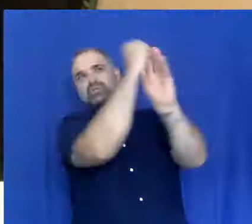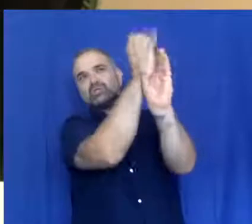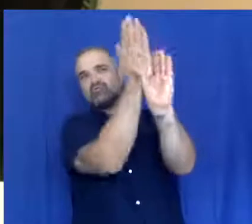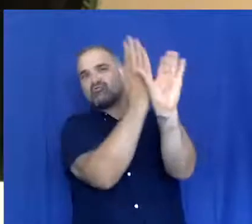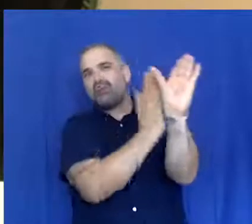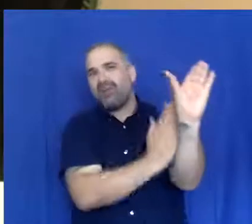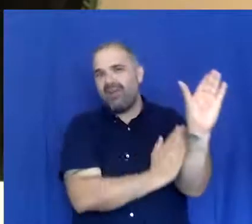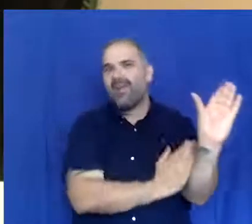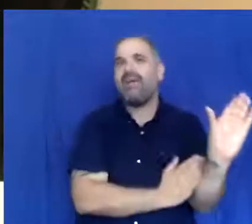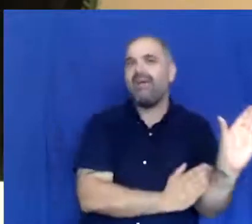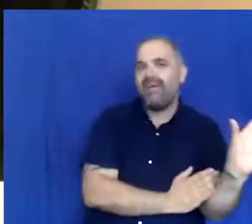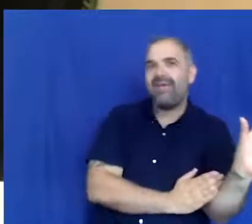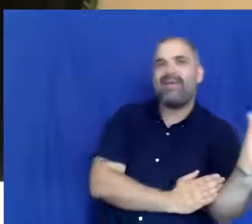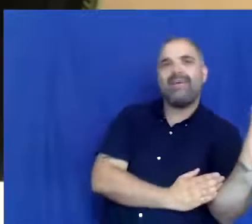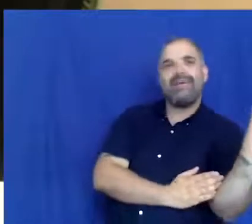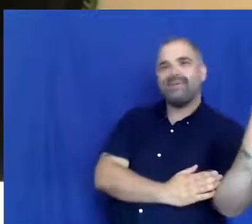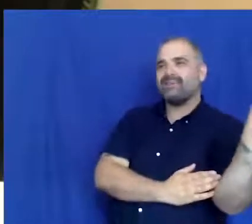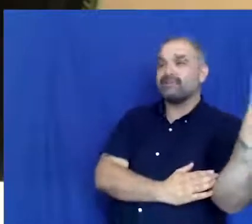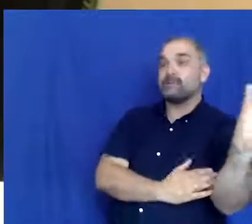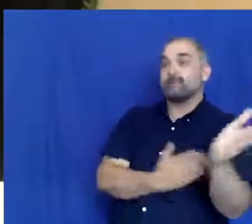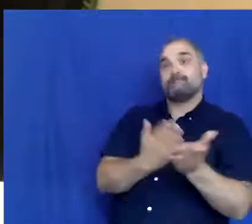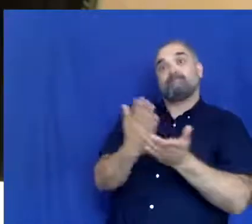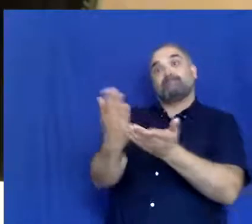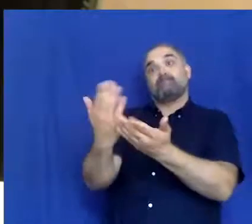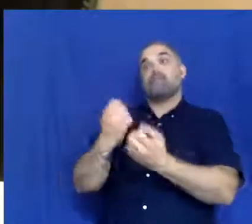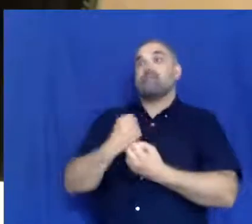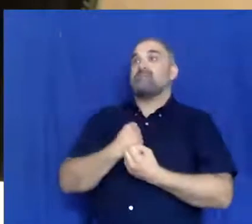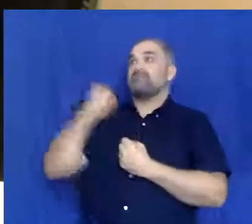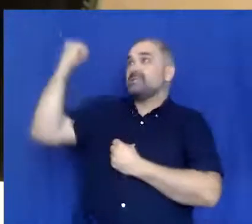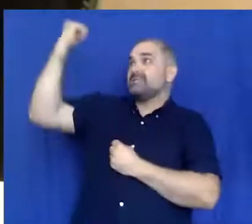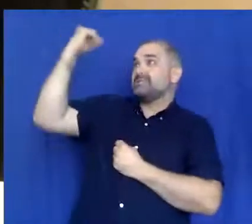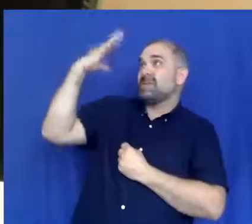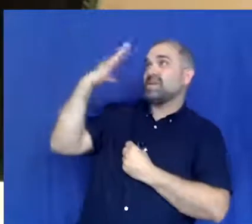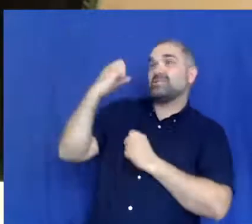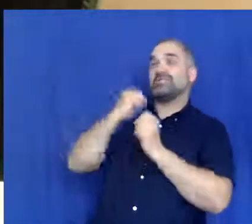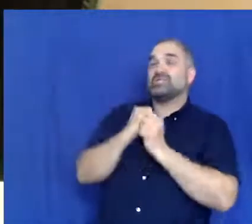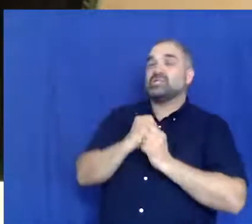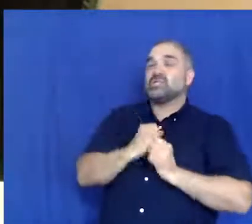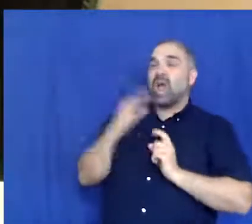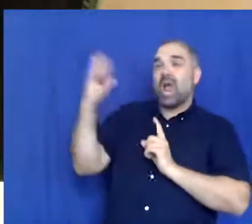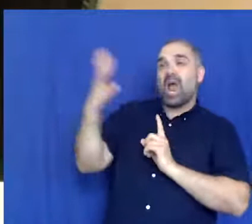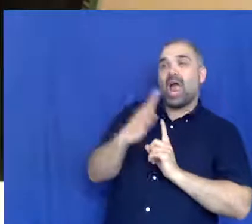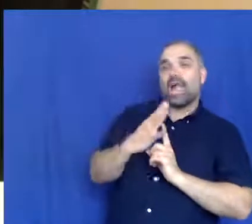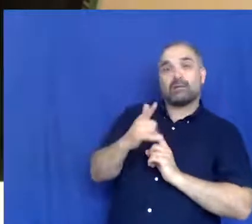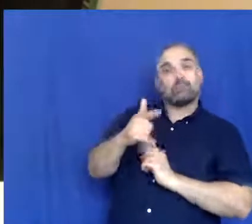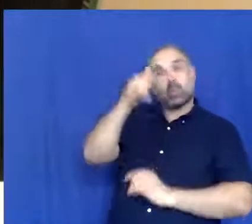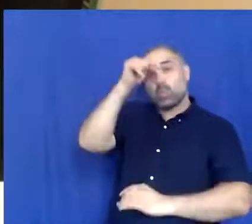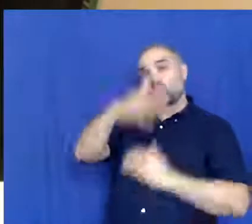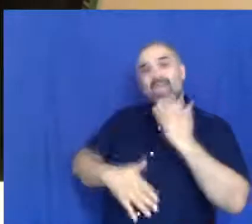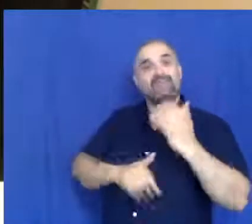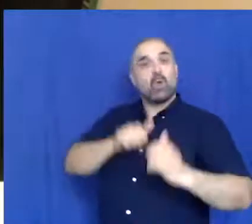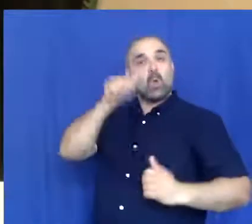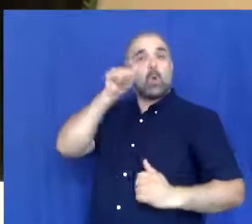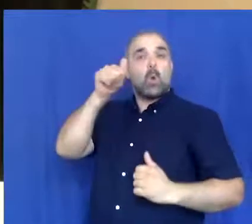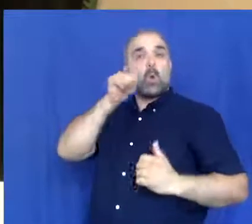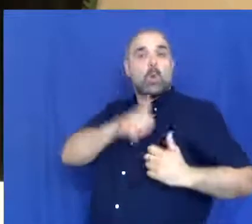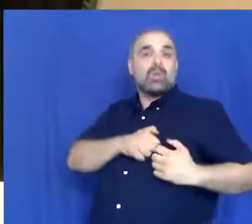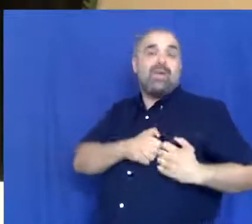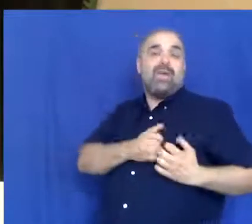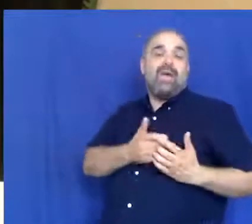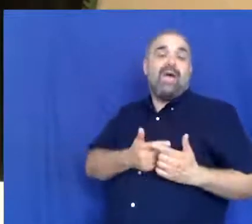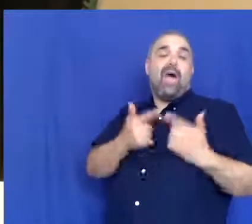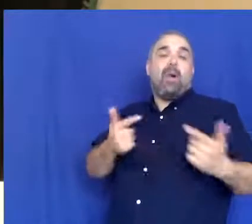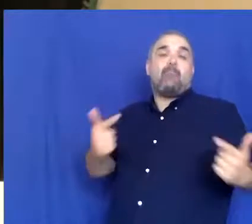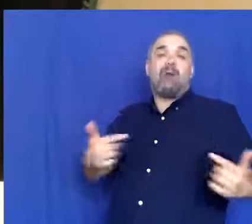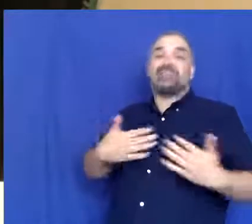happy when skies are grey. You'll never know, dear,